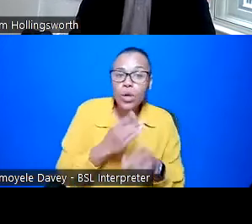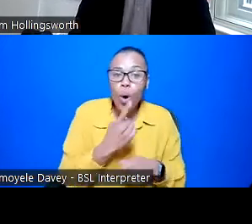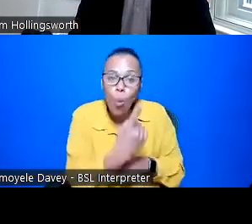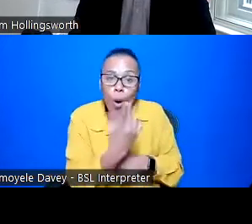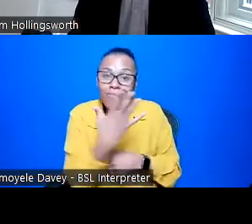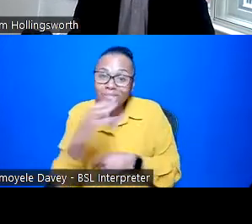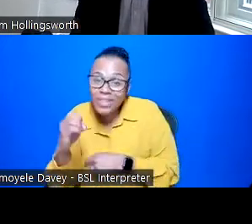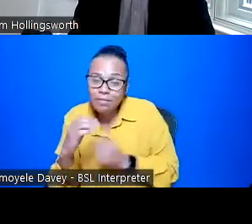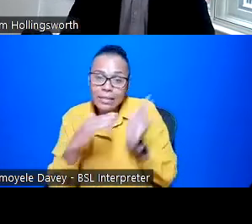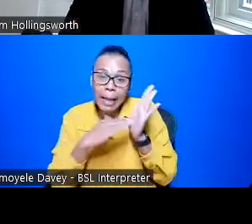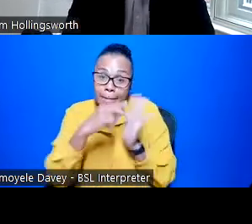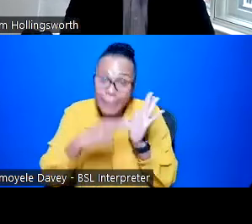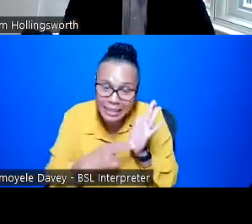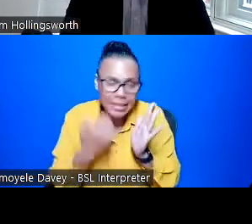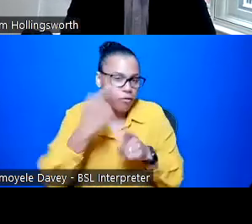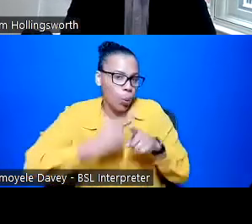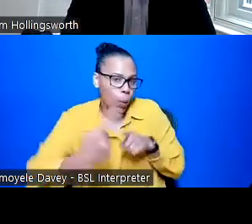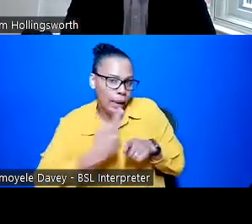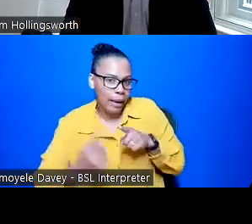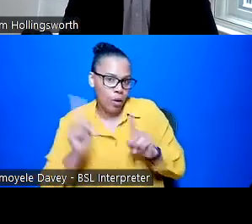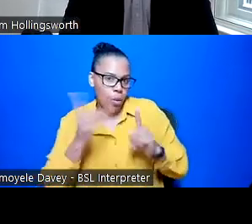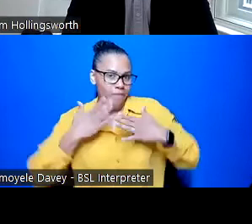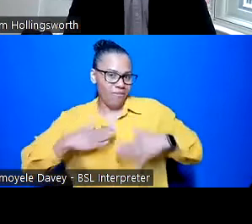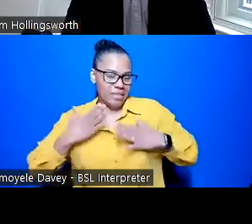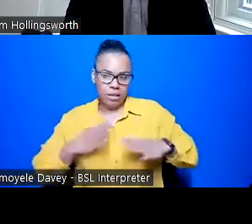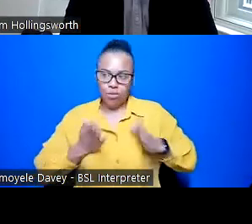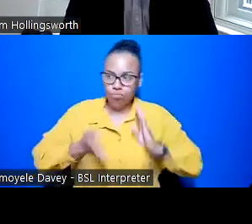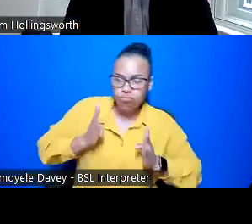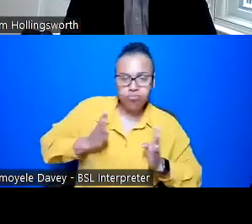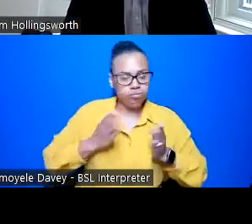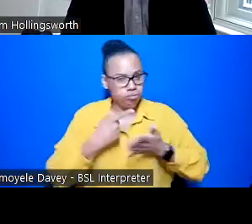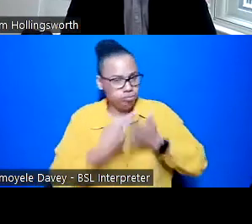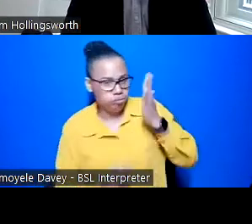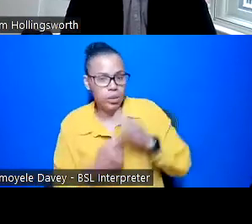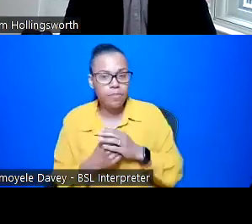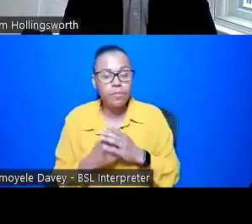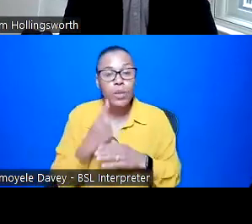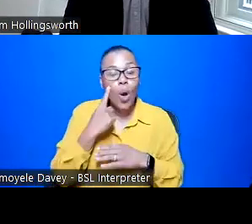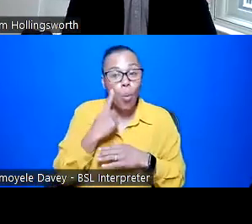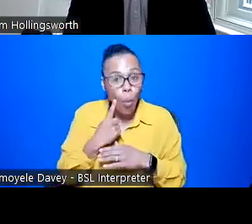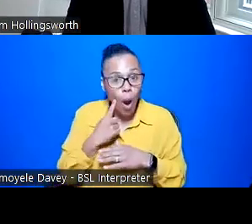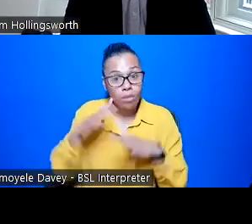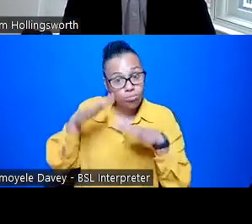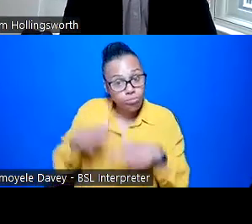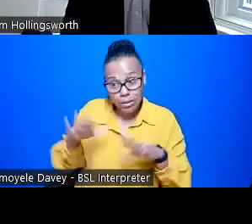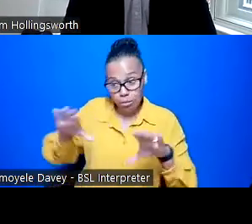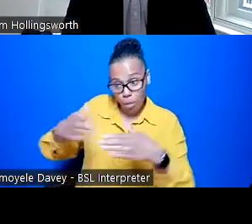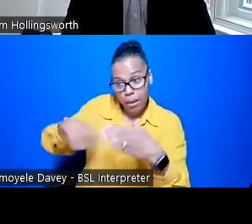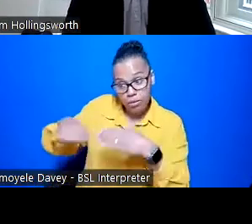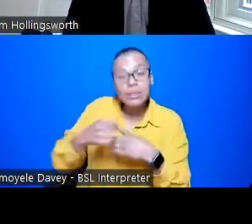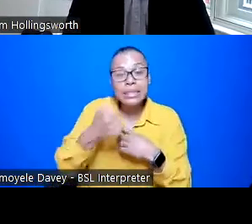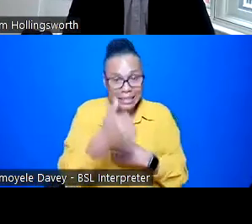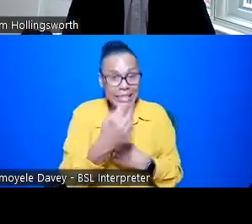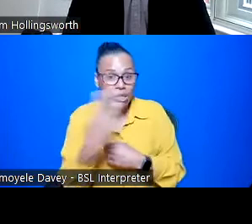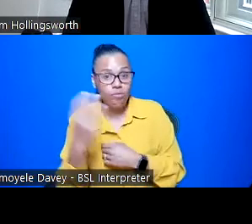physical activity a week. Among the white British population, that was around about the same, 63% in